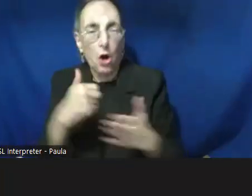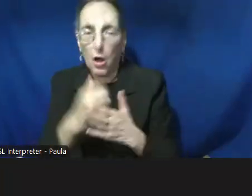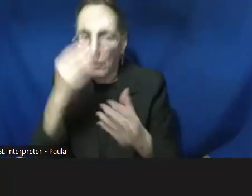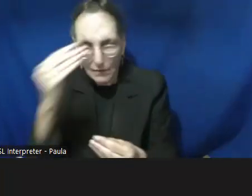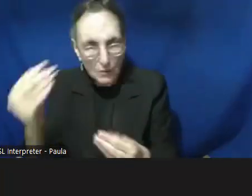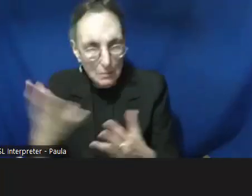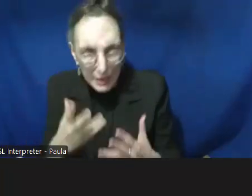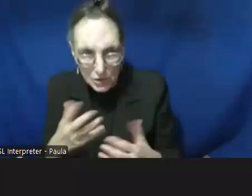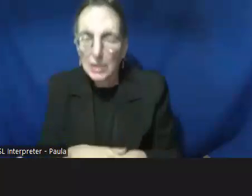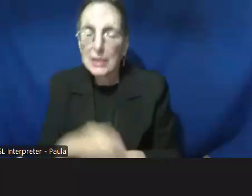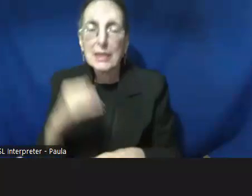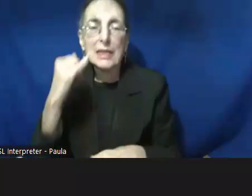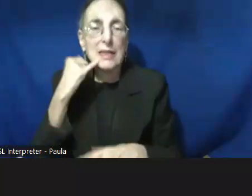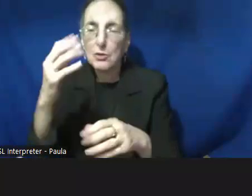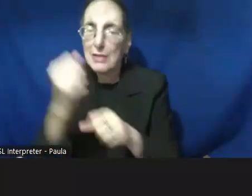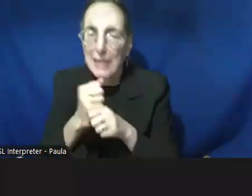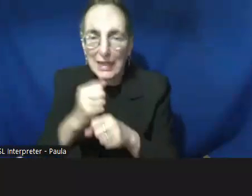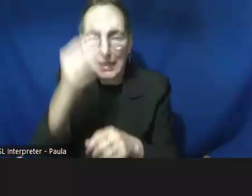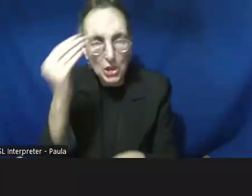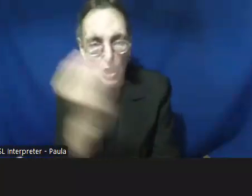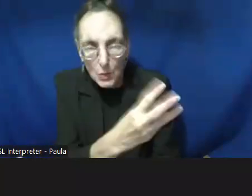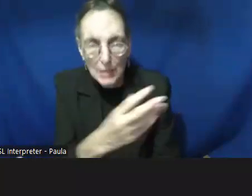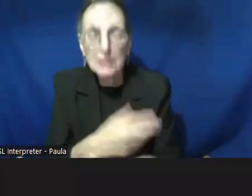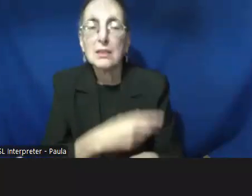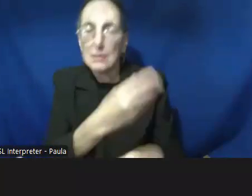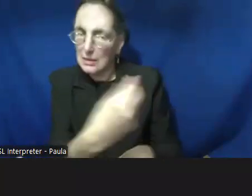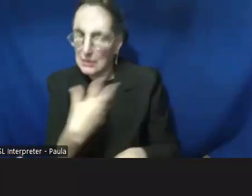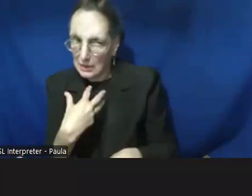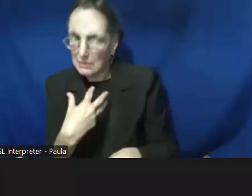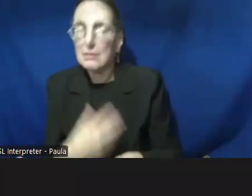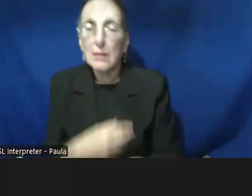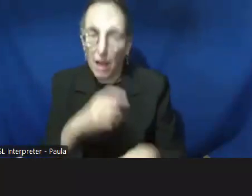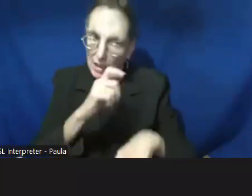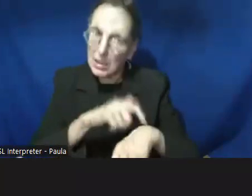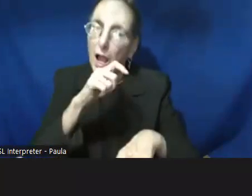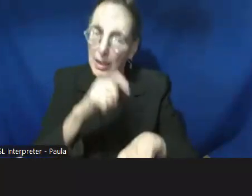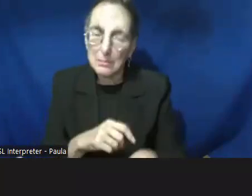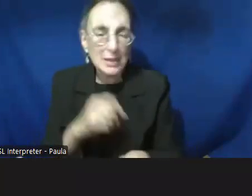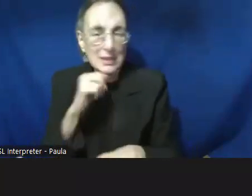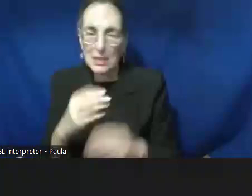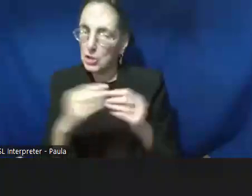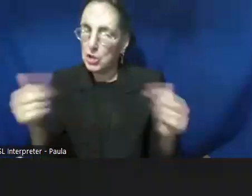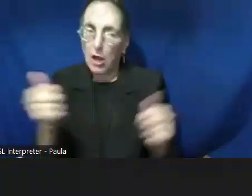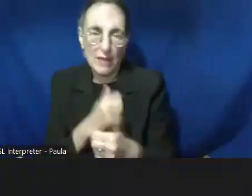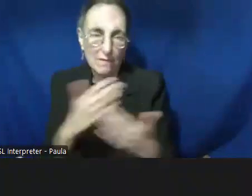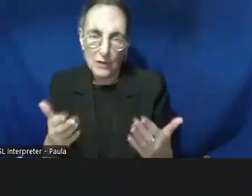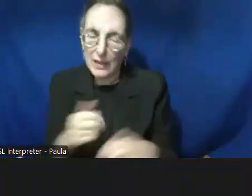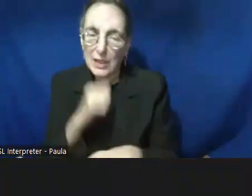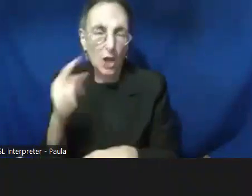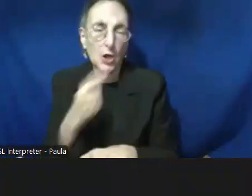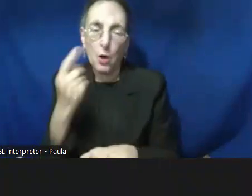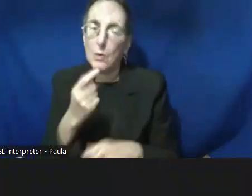receive, and getting to someone in a timely manner. I know that doesn't solve everything and that there are not always people